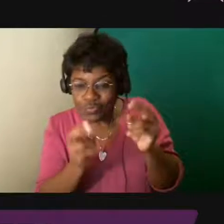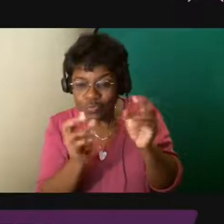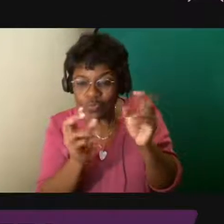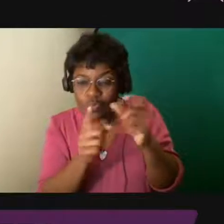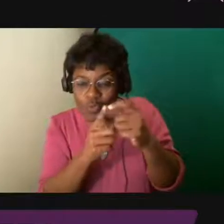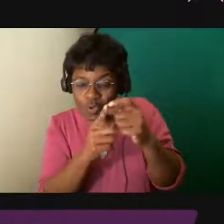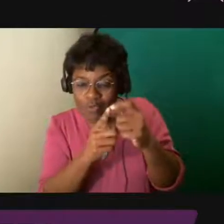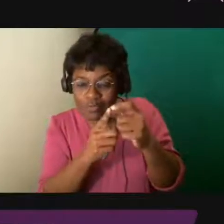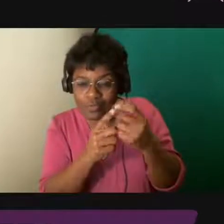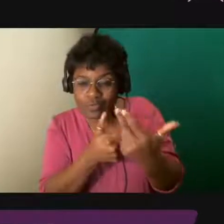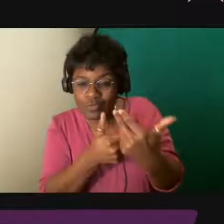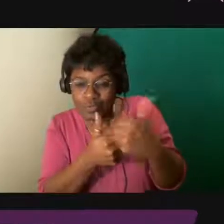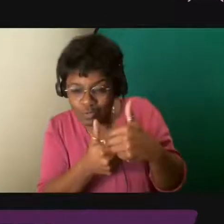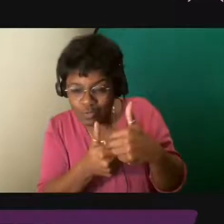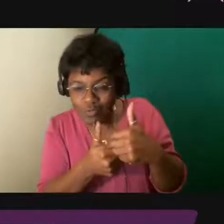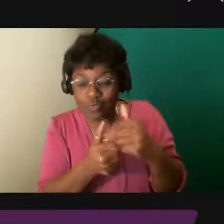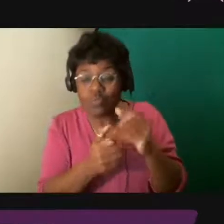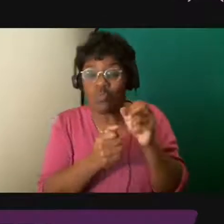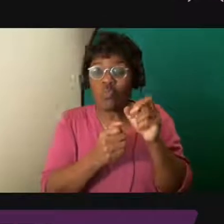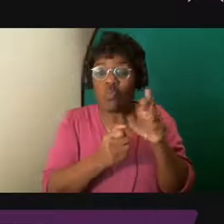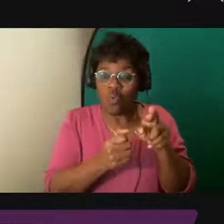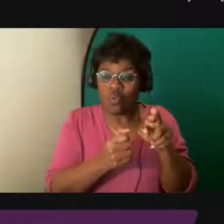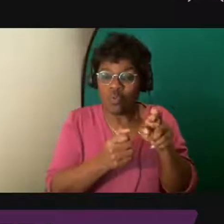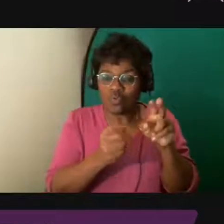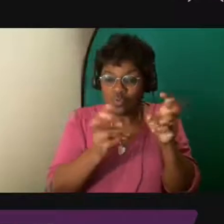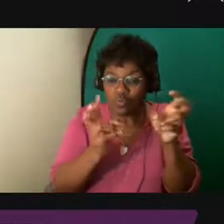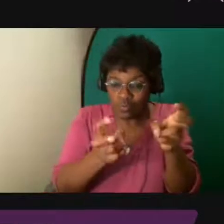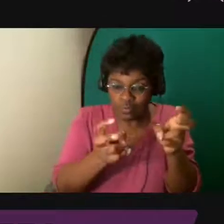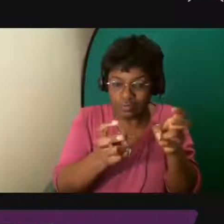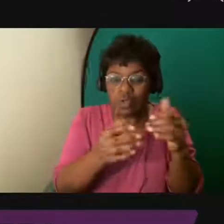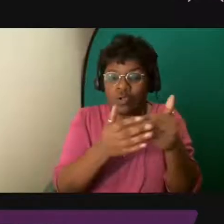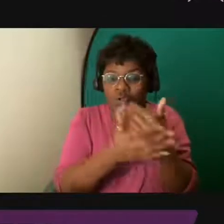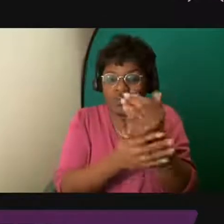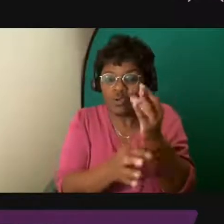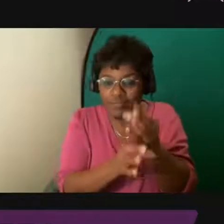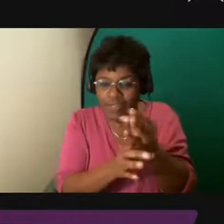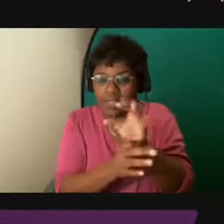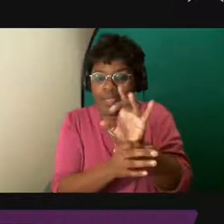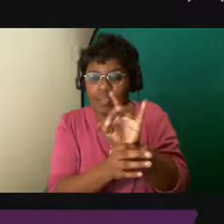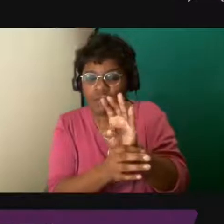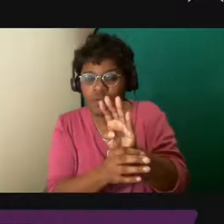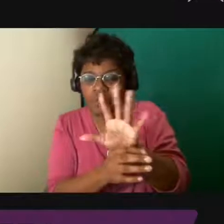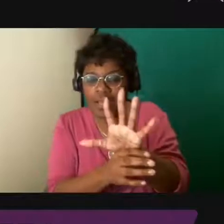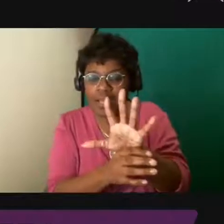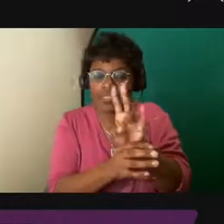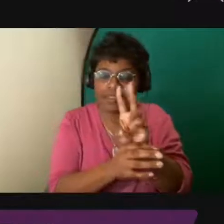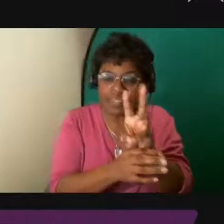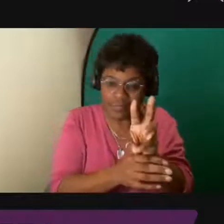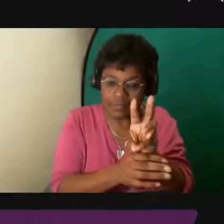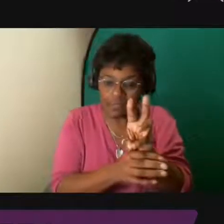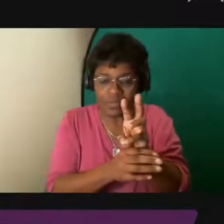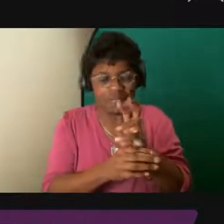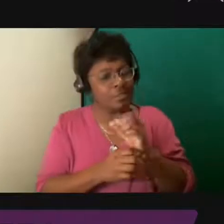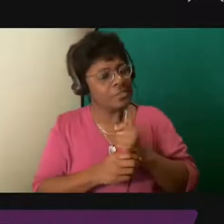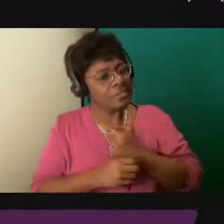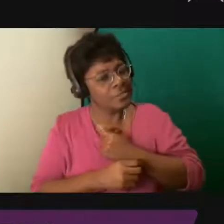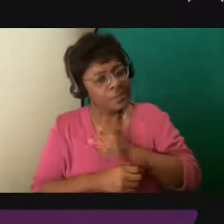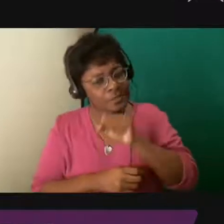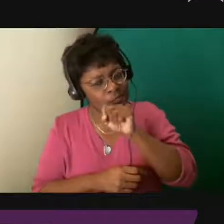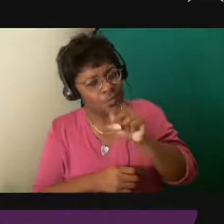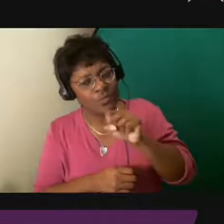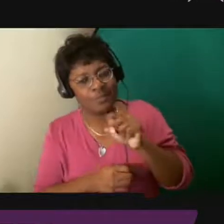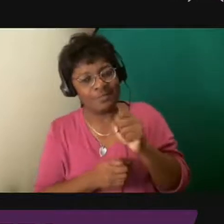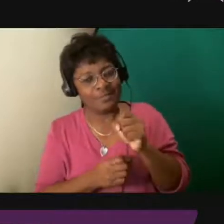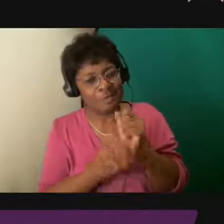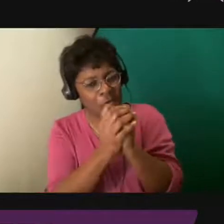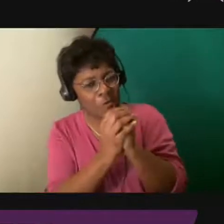text New Faith to 84576. Listen, we would love to have you worship with us. If you're looking for a place